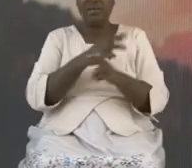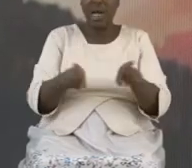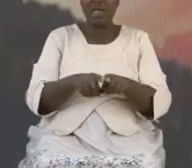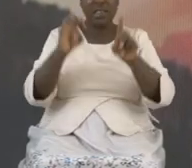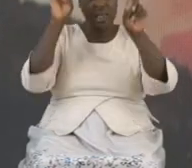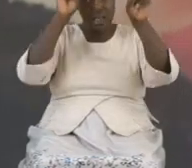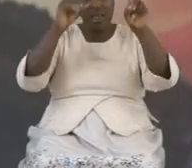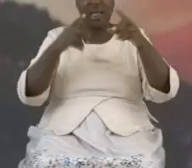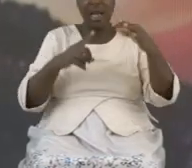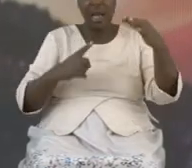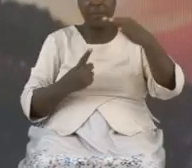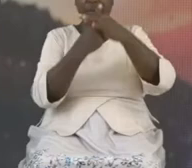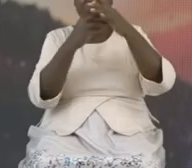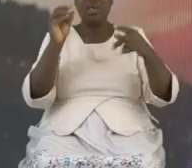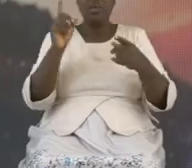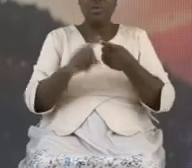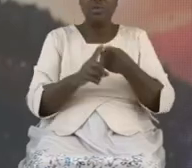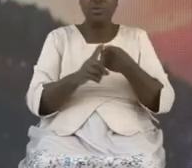to